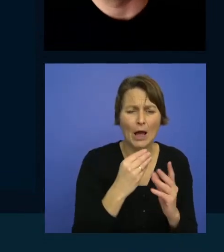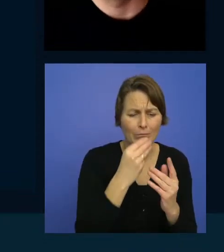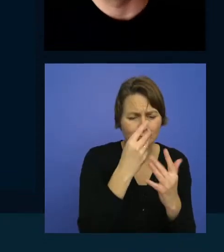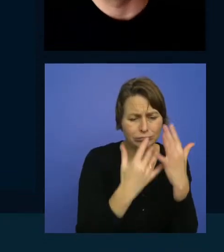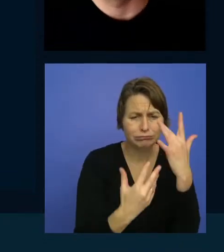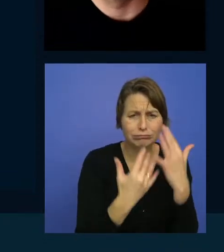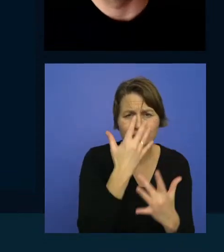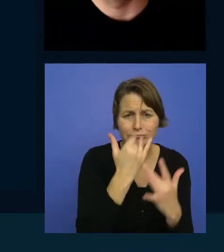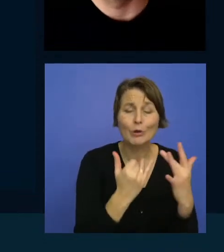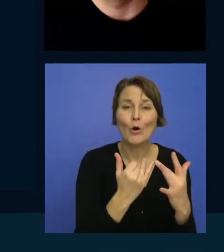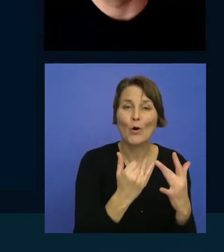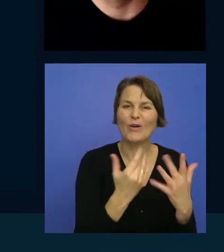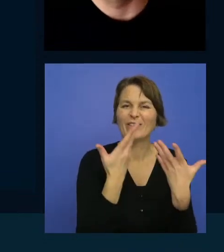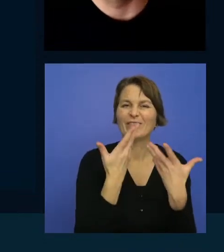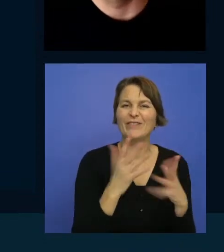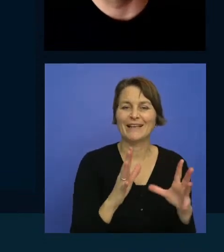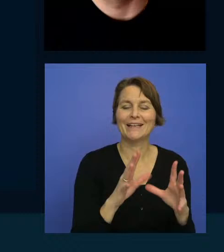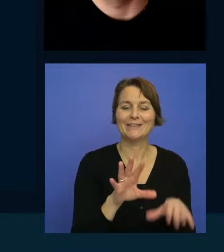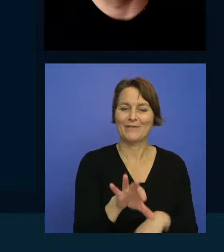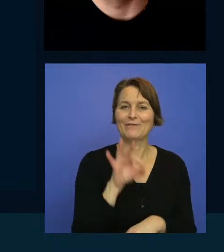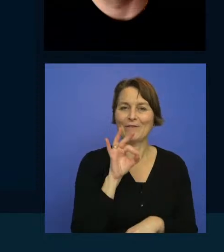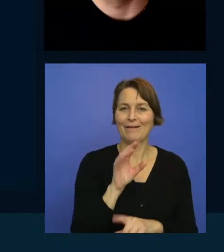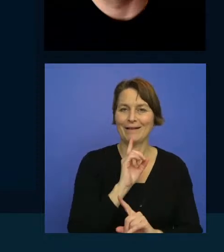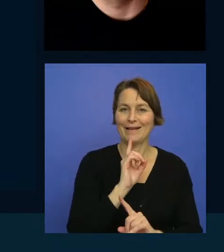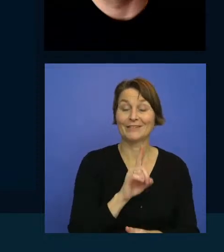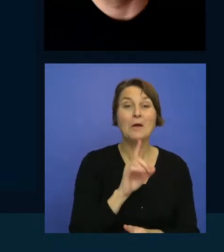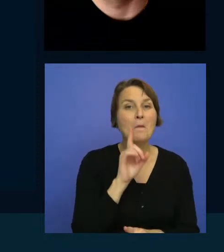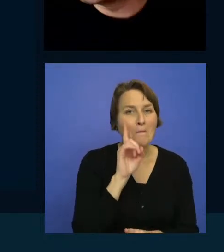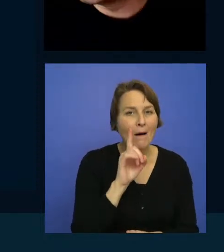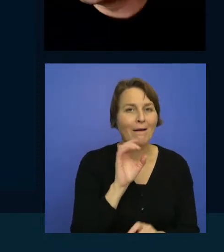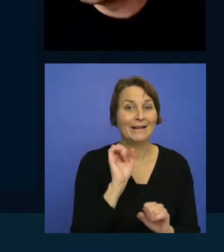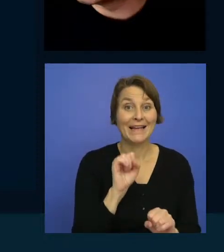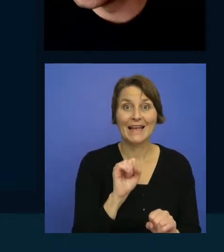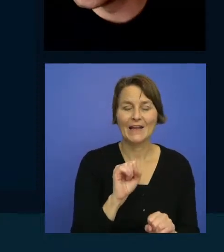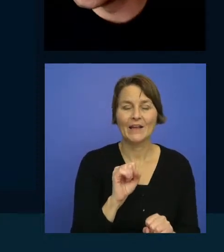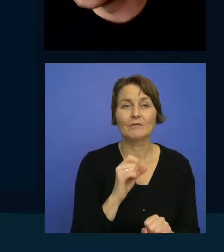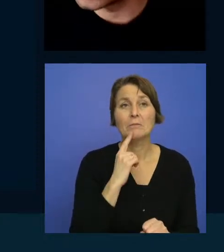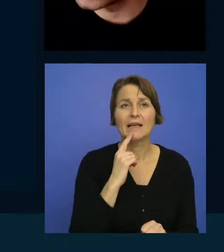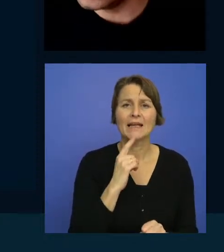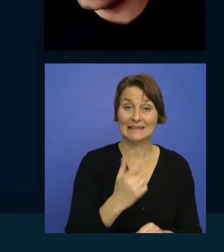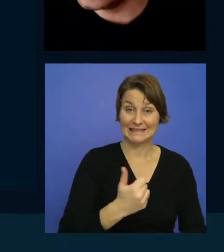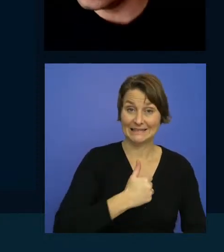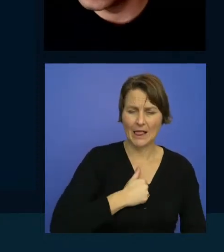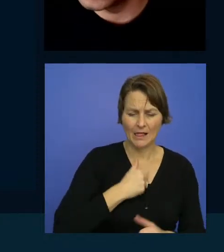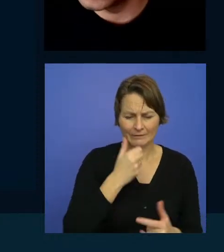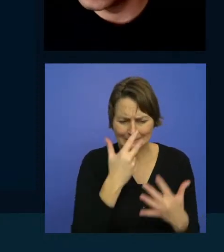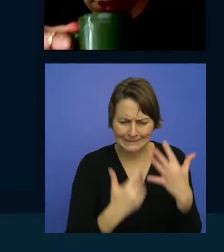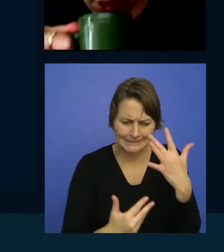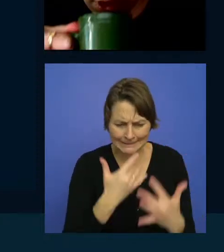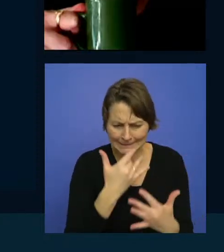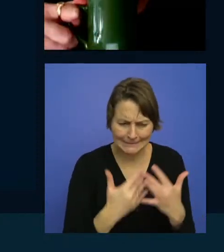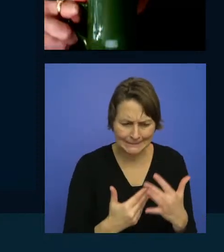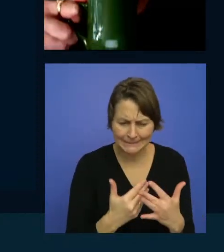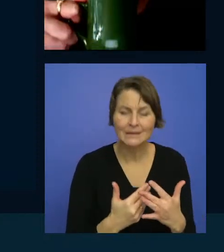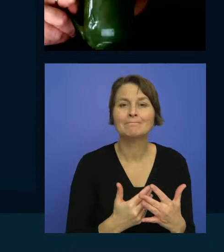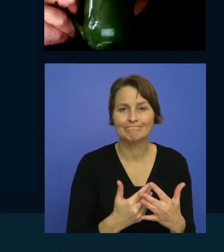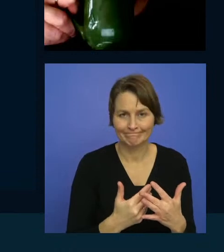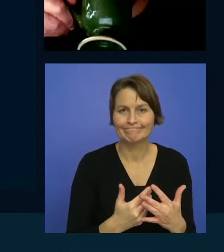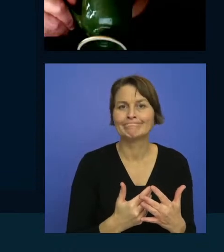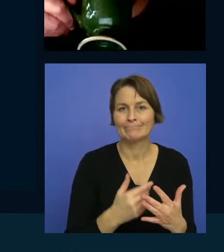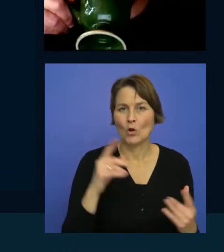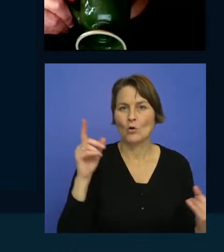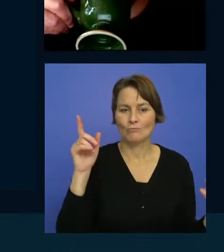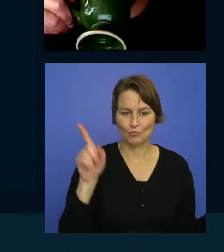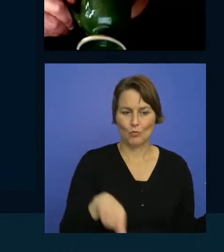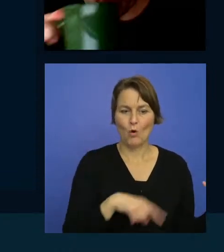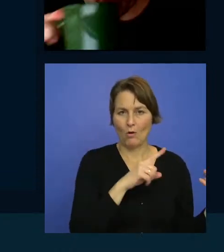where a wrong decision could have a significant impact on an individual's life, it's important that I go a step farther